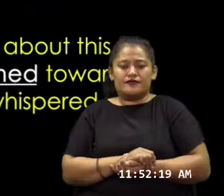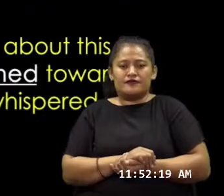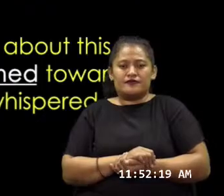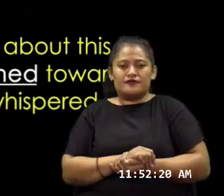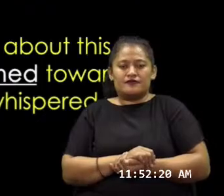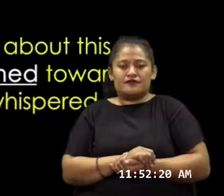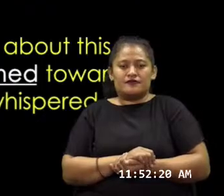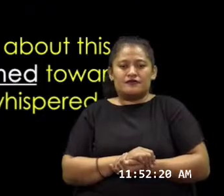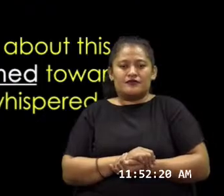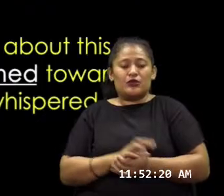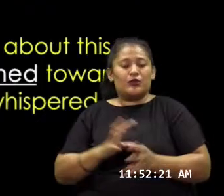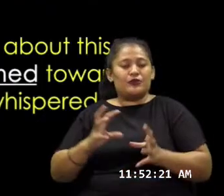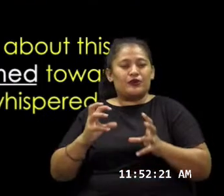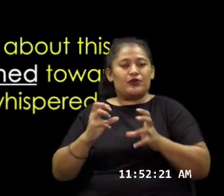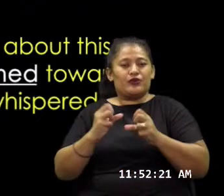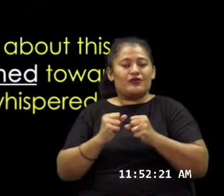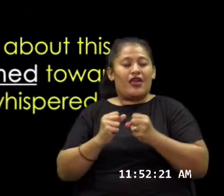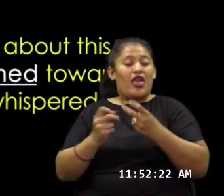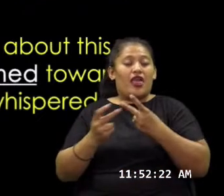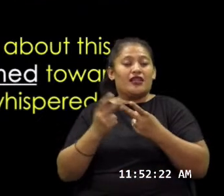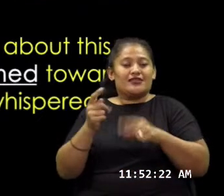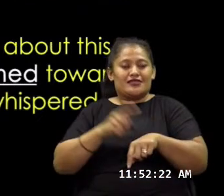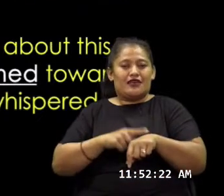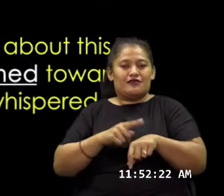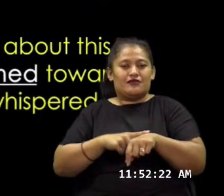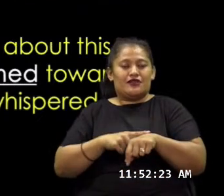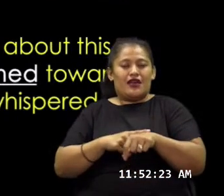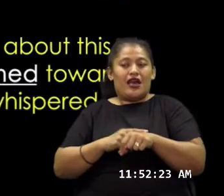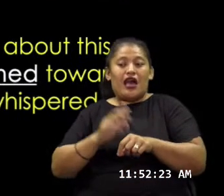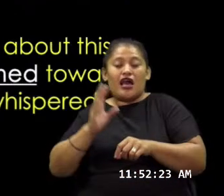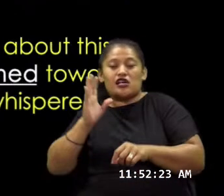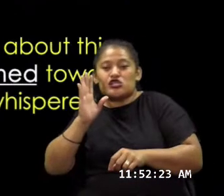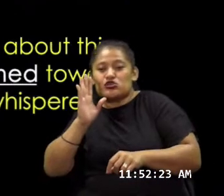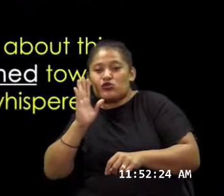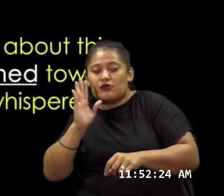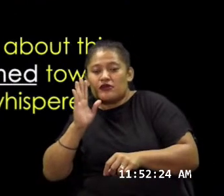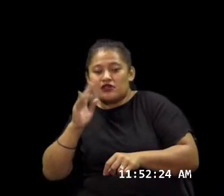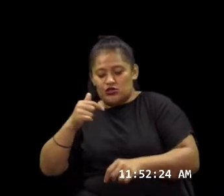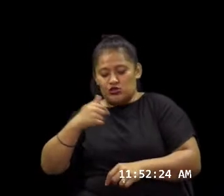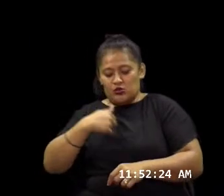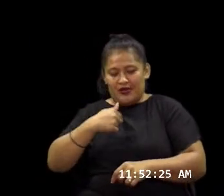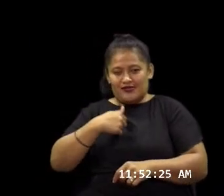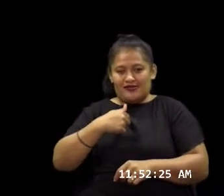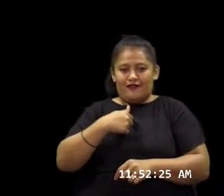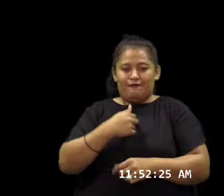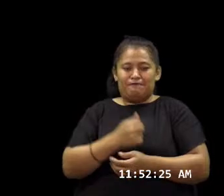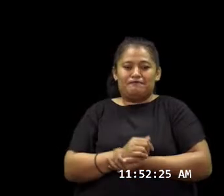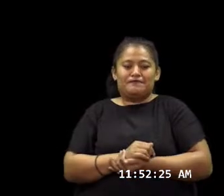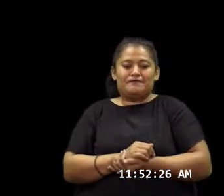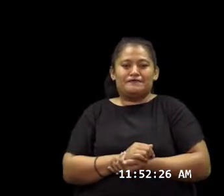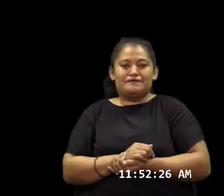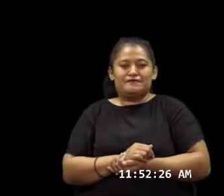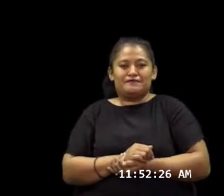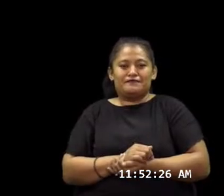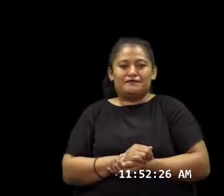He will be home anytime now, I whispered to myself.